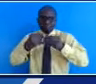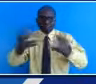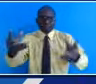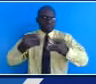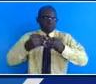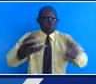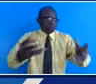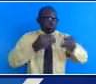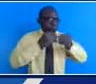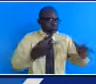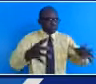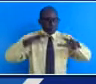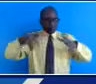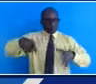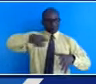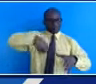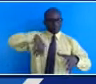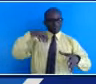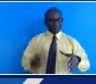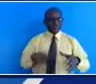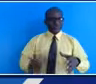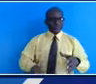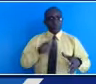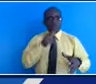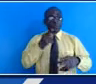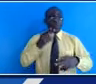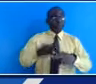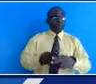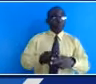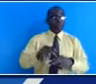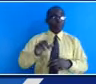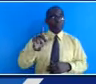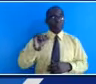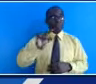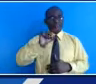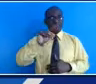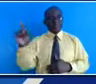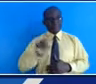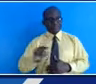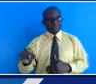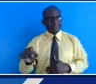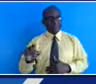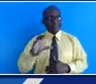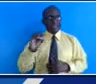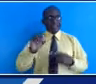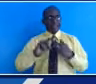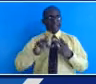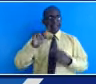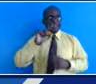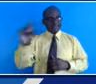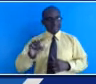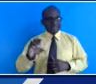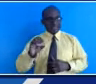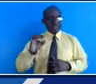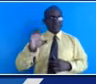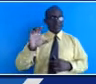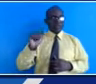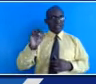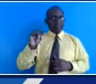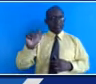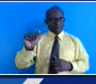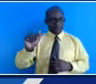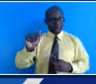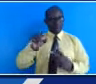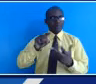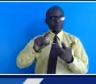Poling and Kamala Erskine. In addition, we've had the Croton meal train, which has been doing, in my view,